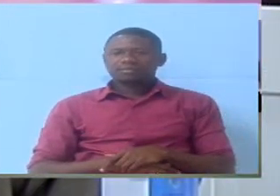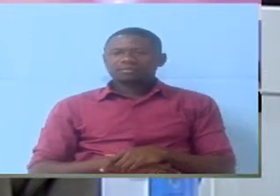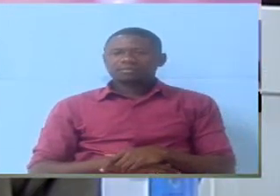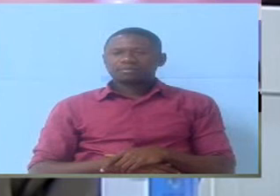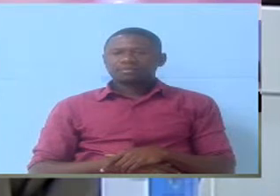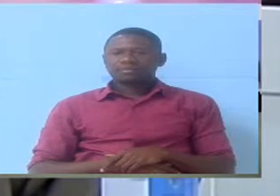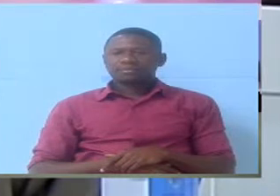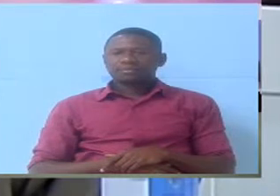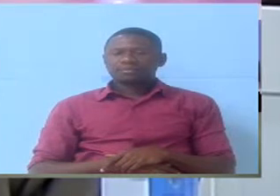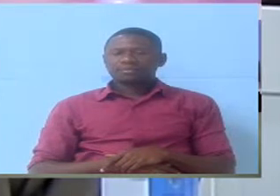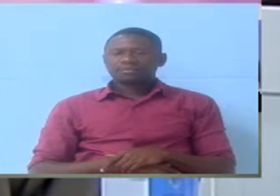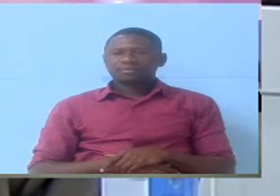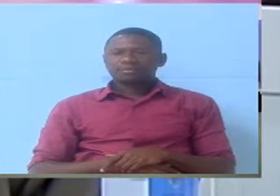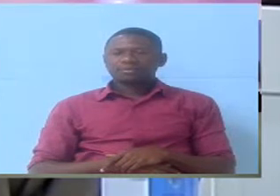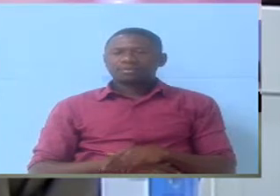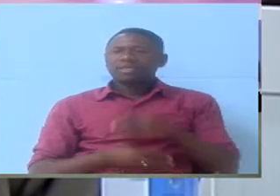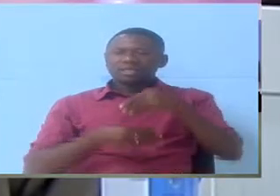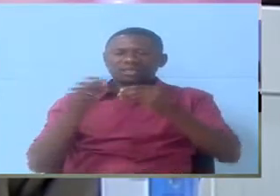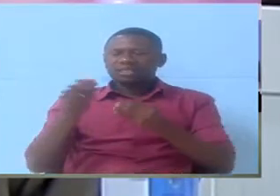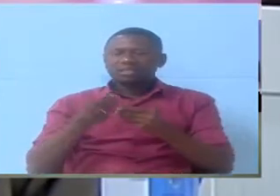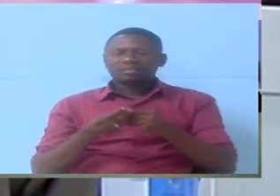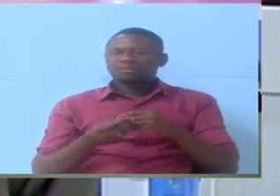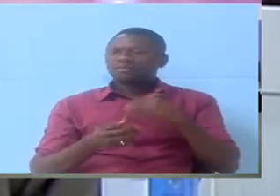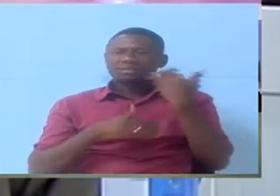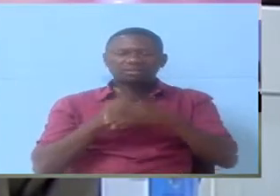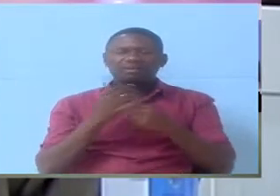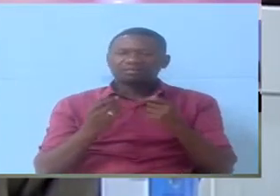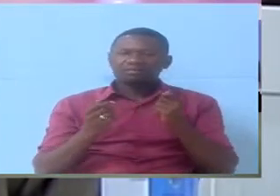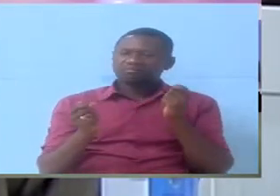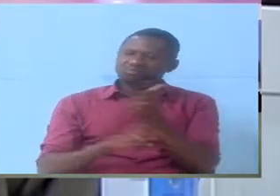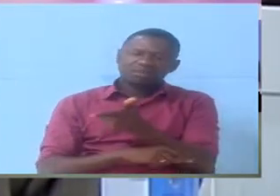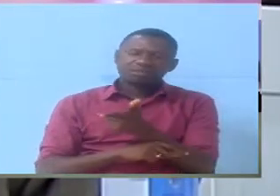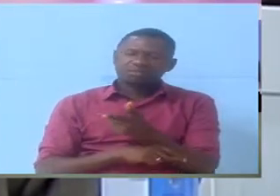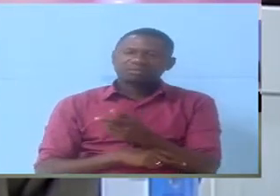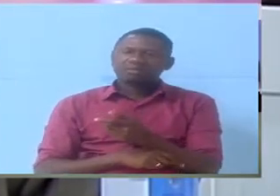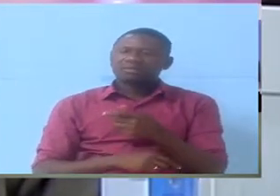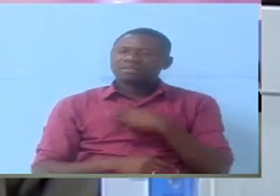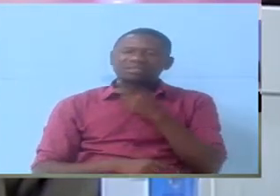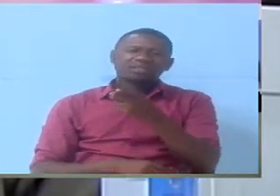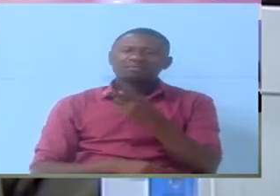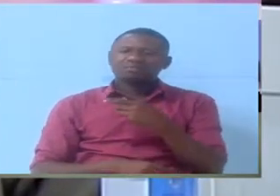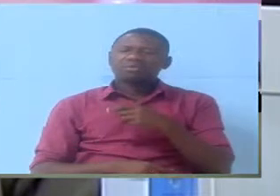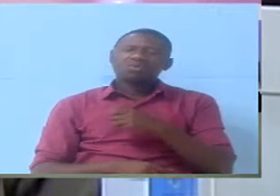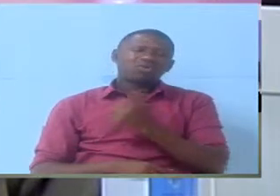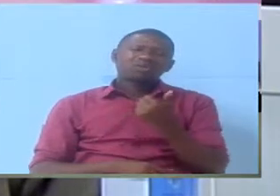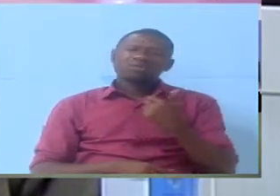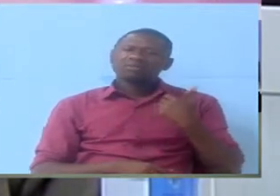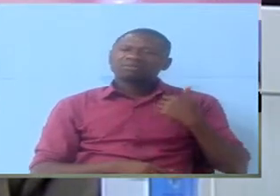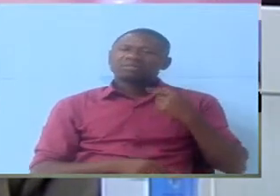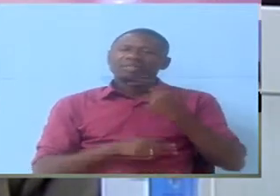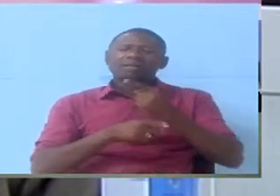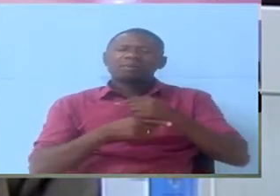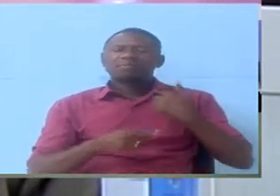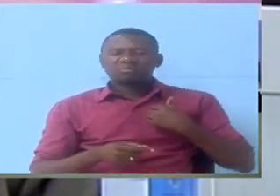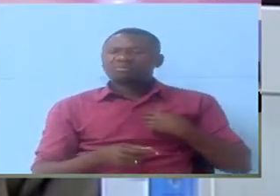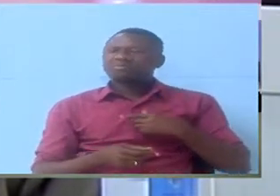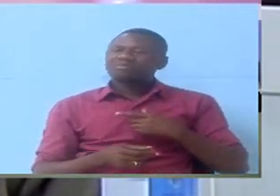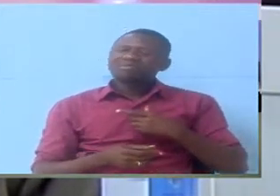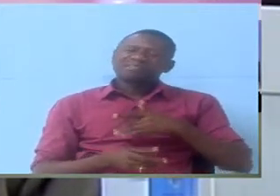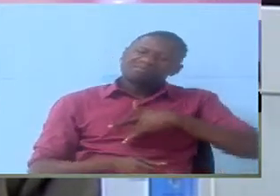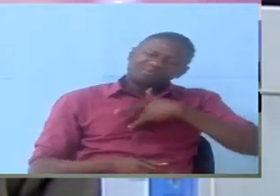From Nairobi. Mr. Chairman, the ticket was never, it was kind of a welfare. Mr. Chairman, I'm going to say that